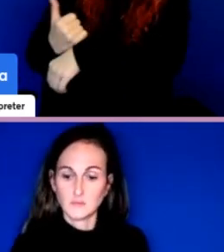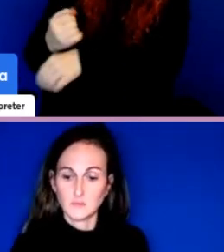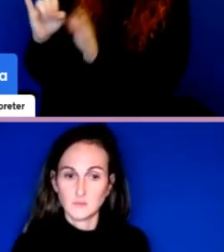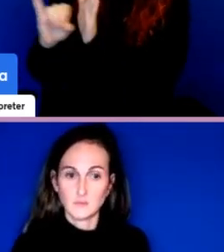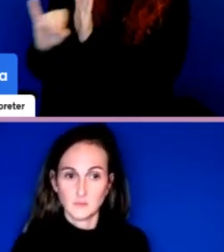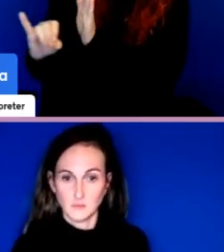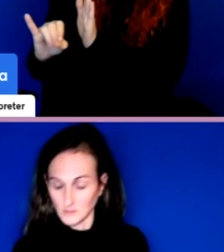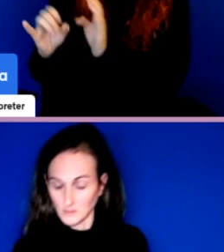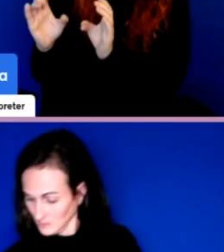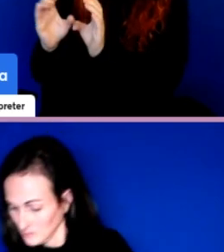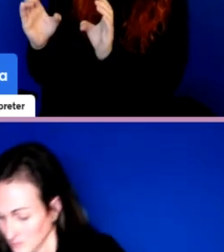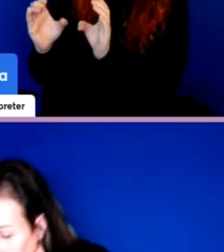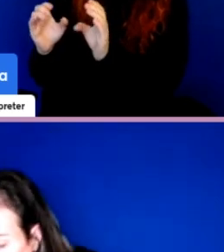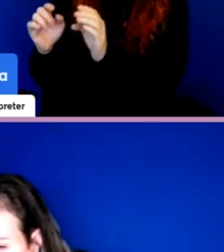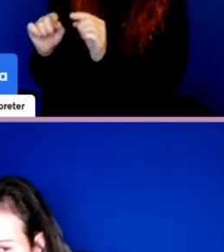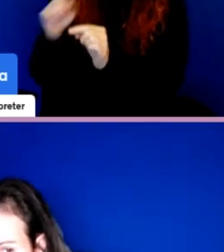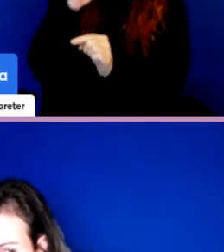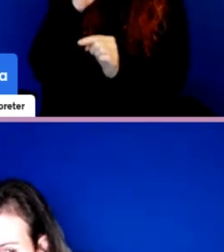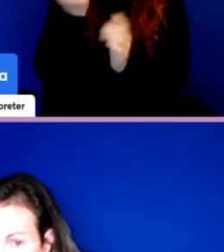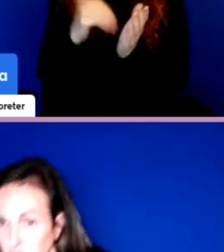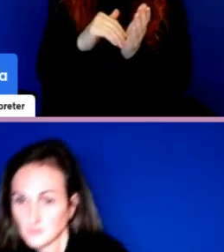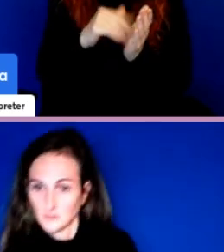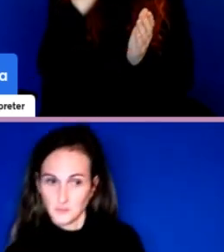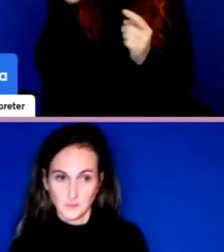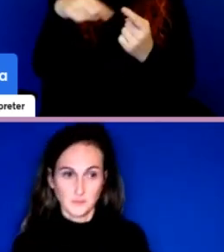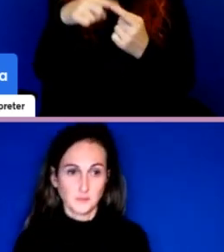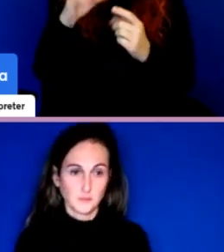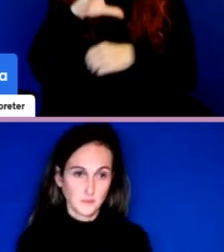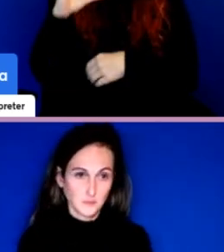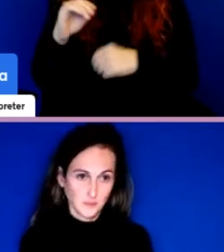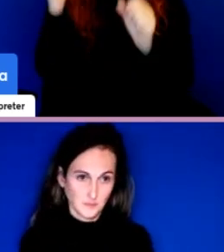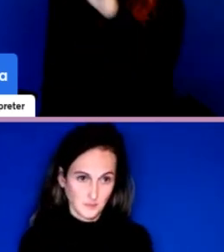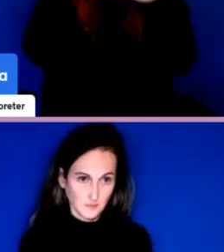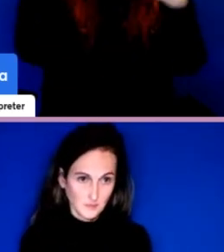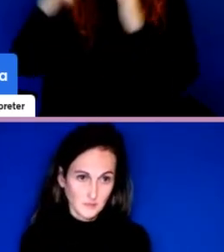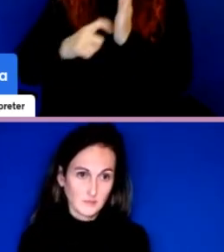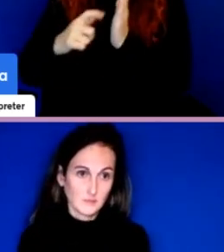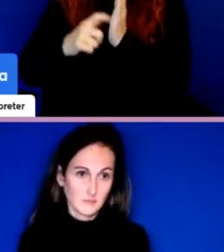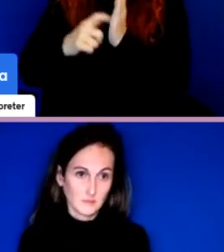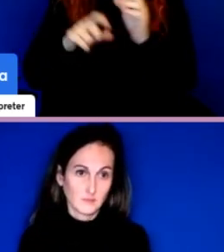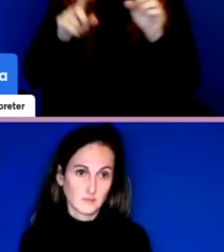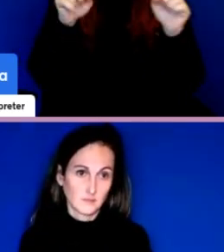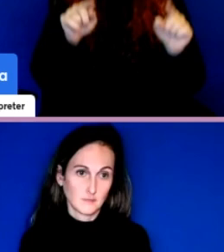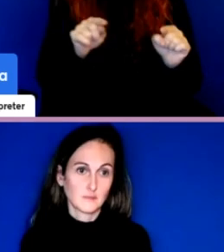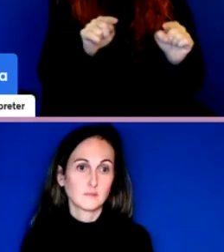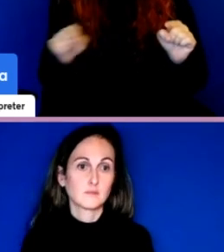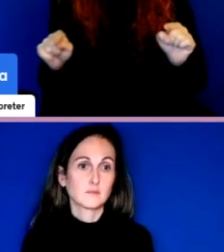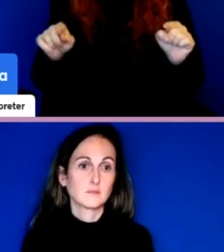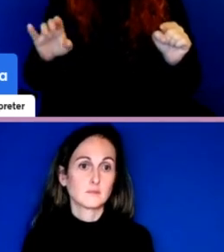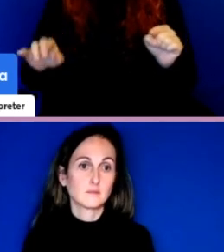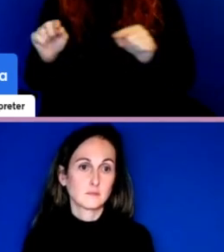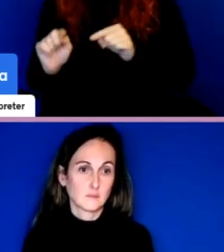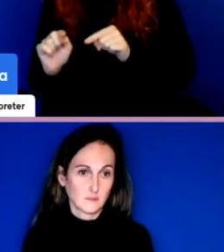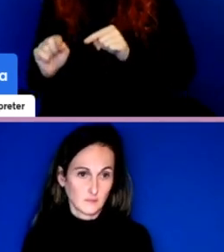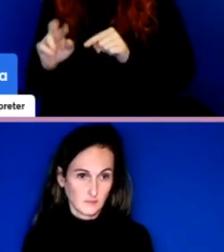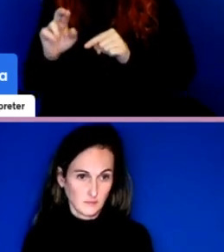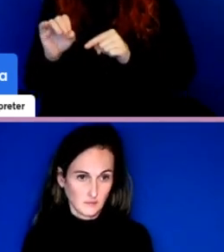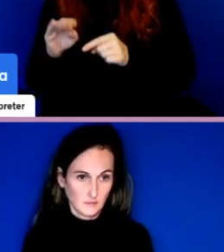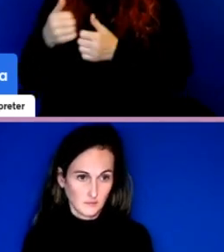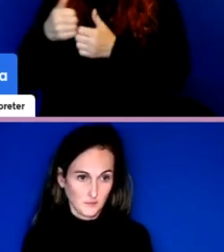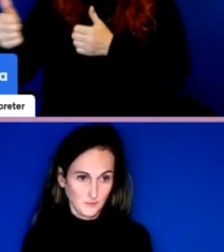in terms of a little big company. That one in the bottom right, what might say remote site